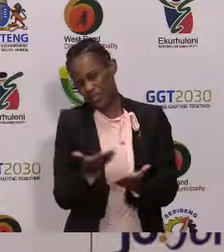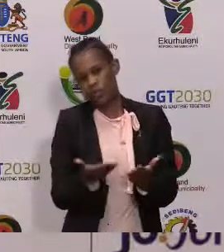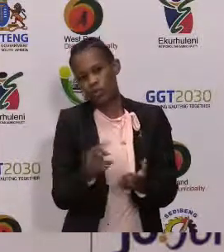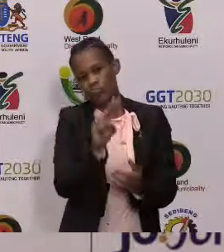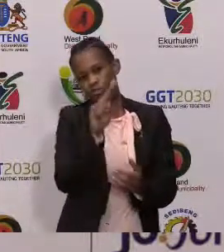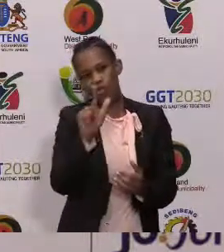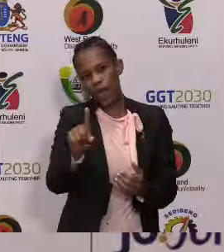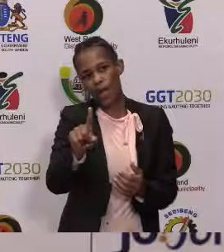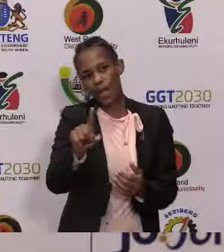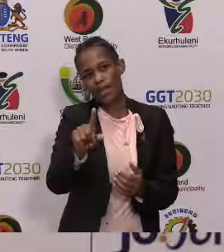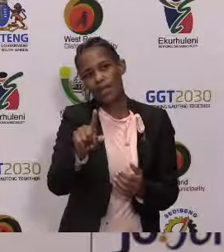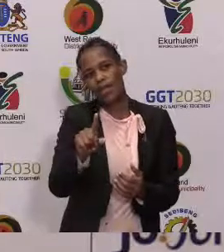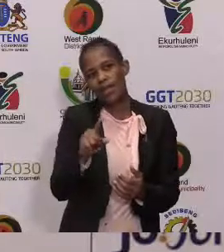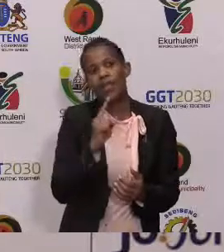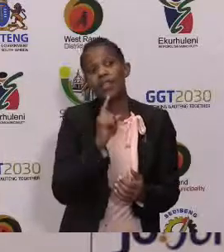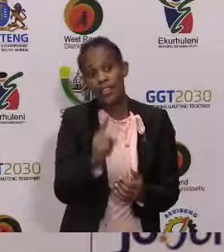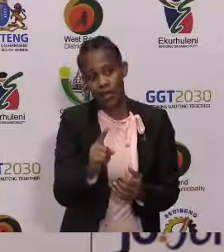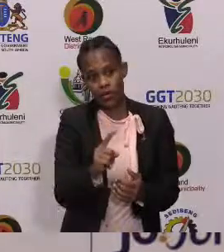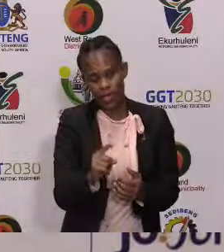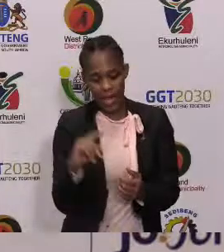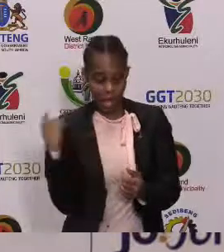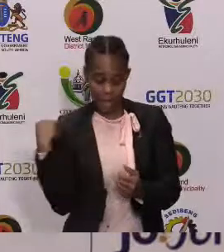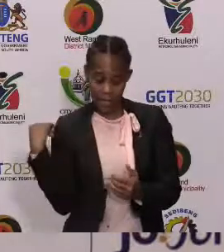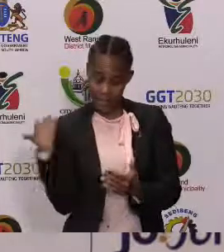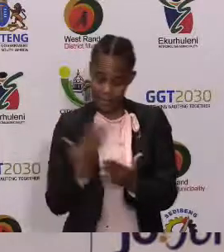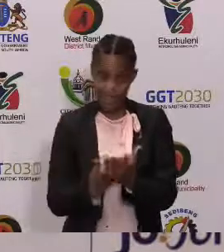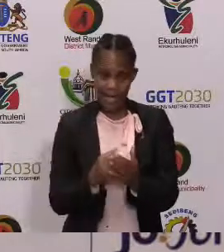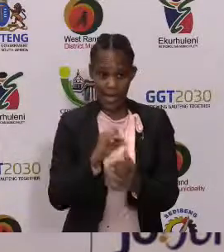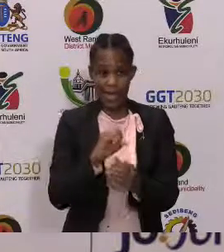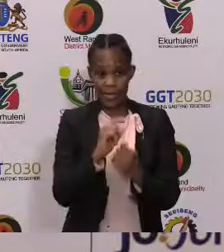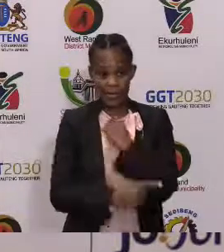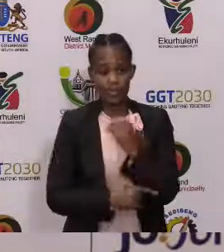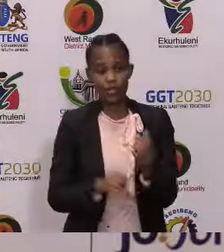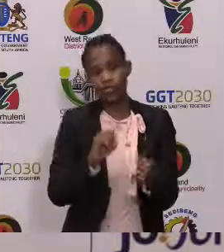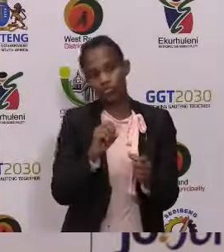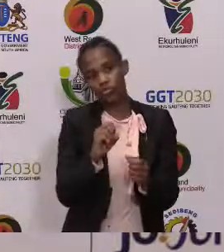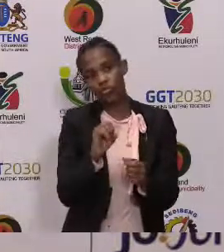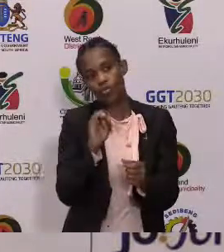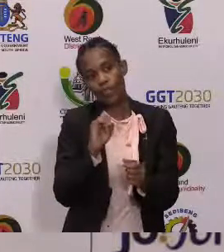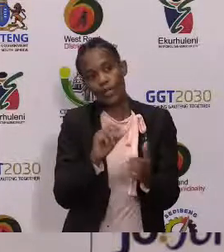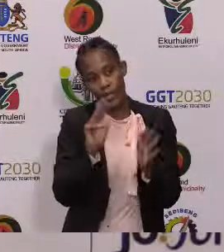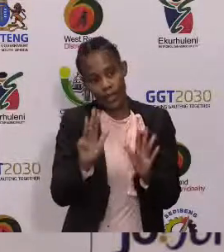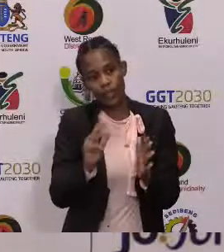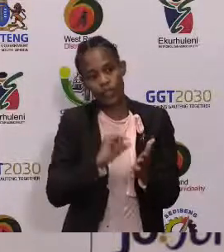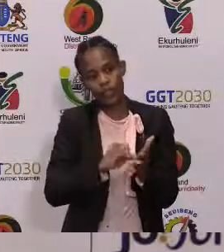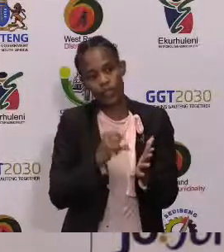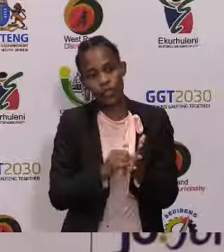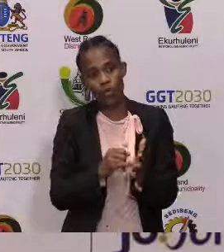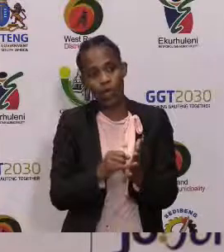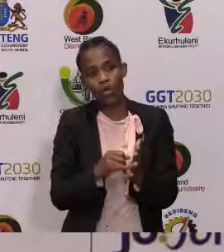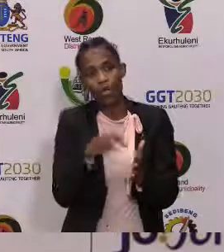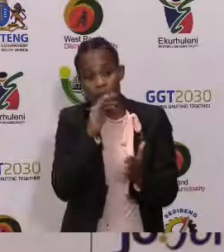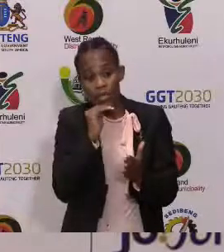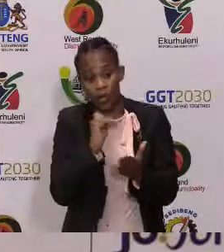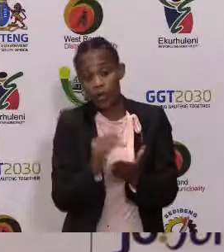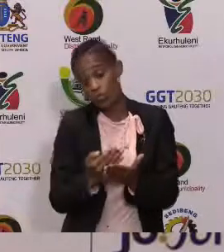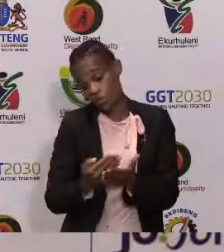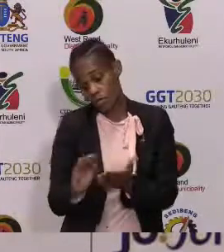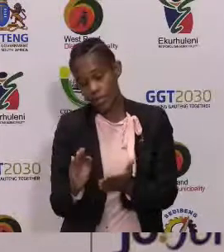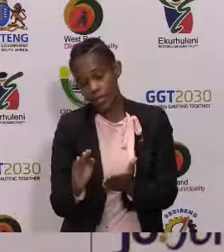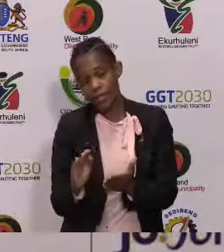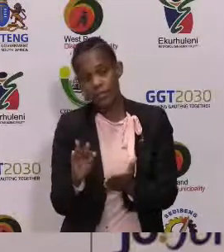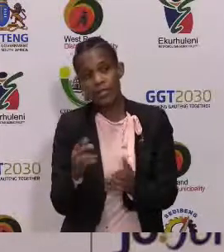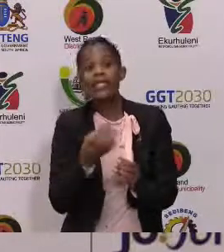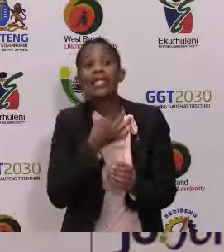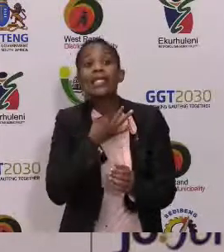21,500 up until the 9th of January. And then if you use that as your numerator, then the risk of dying